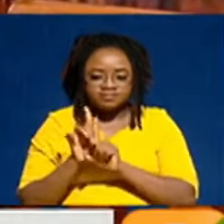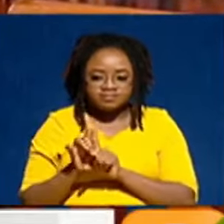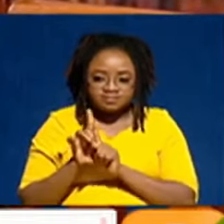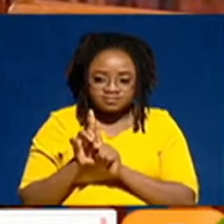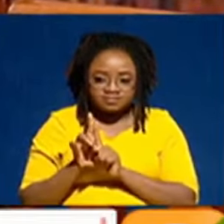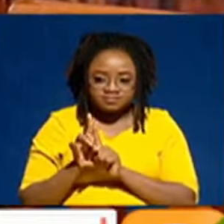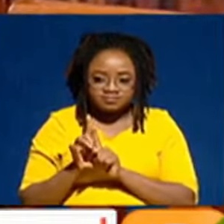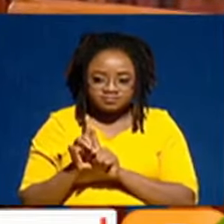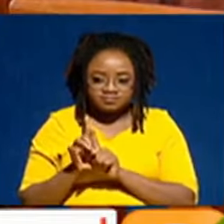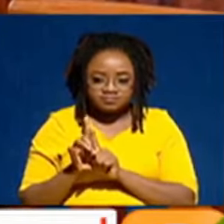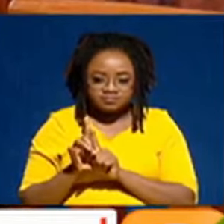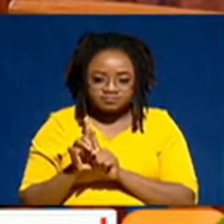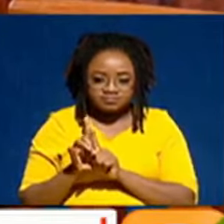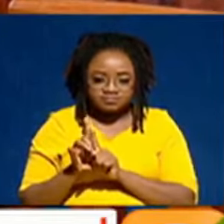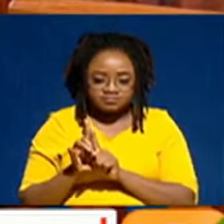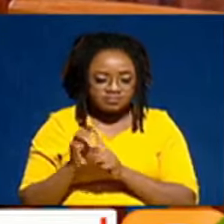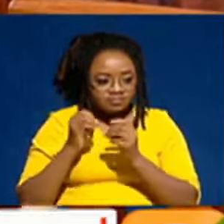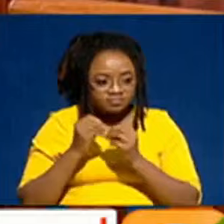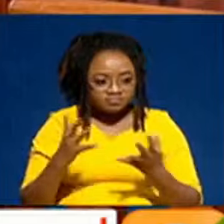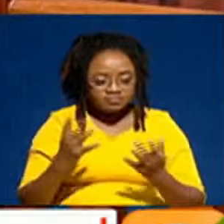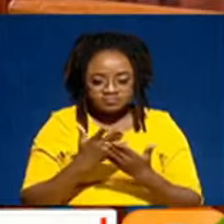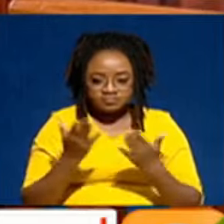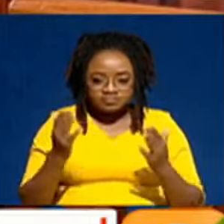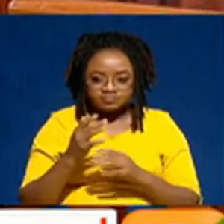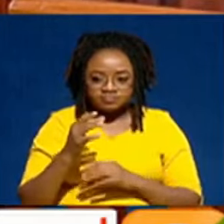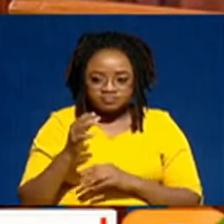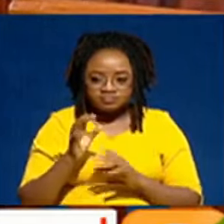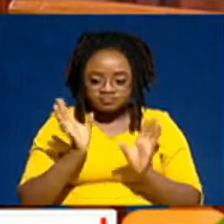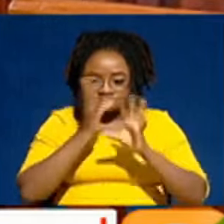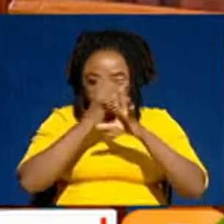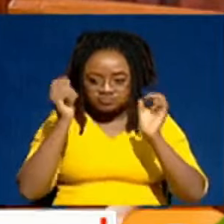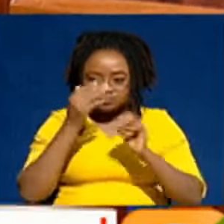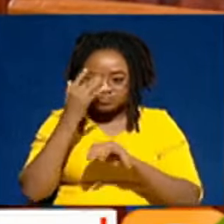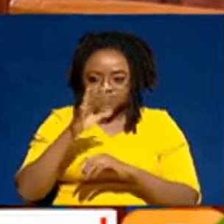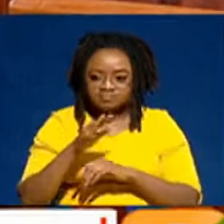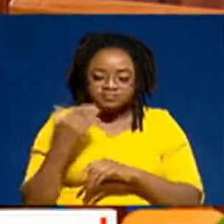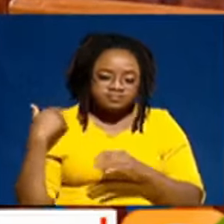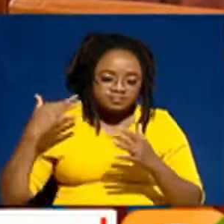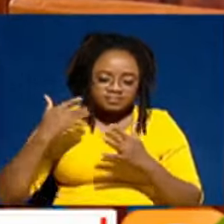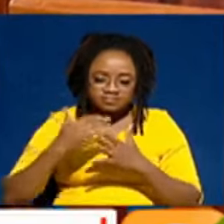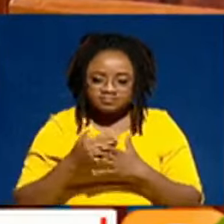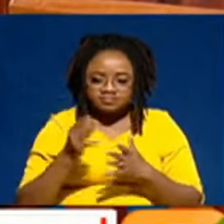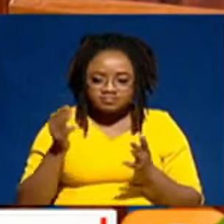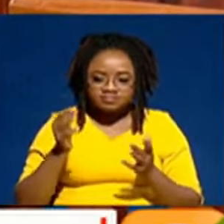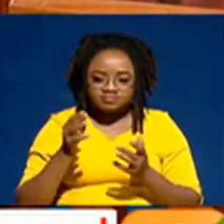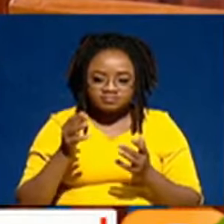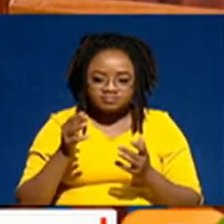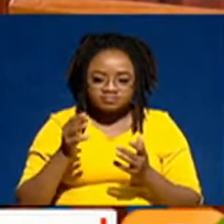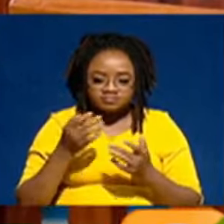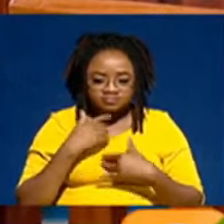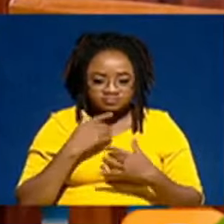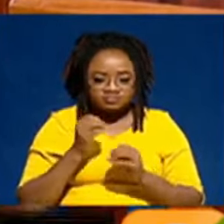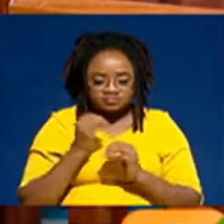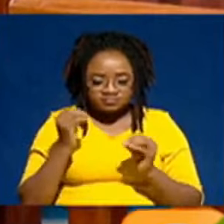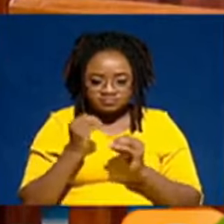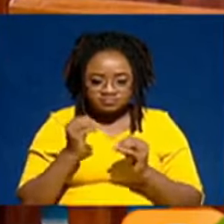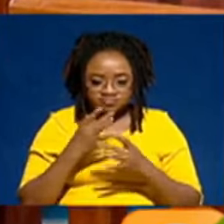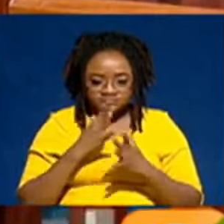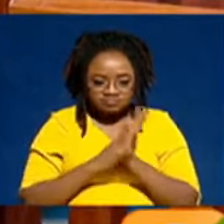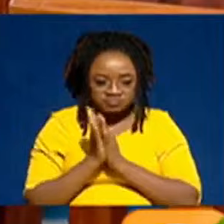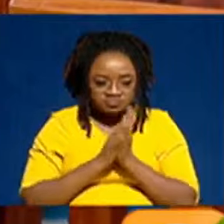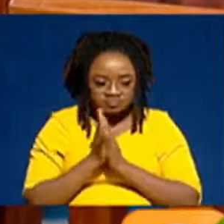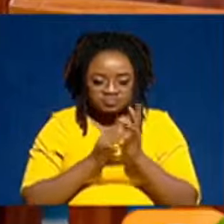Mm. I've been president for about a year now. I've asked him for courtesy calls. He has completely ignored our request to actually meet